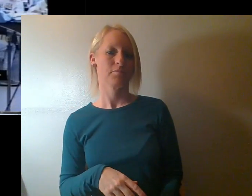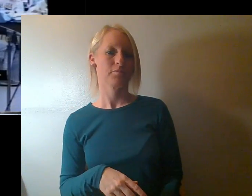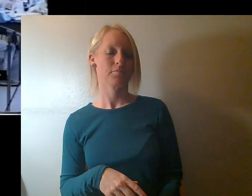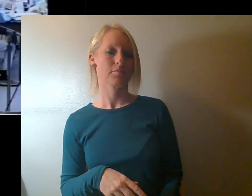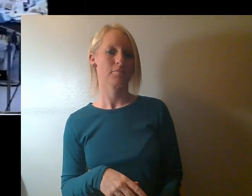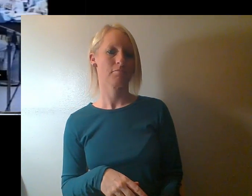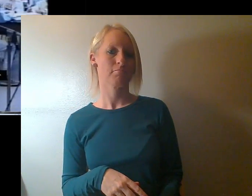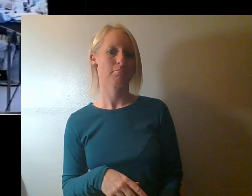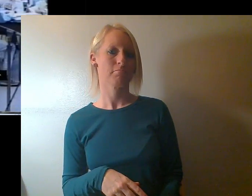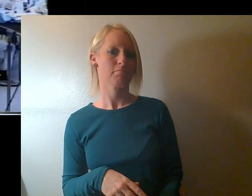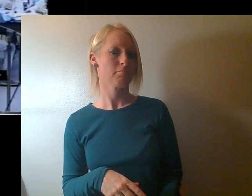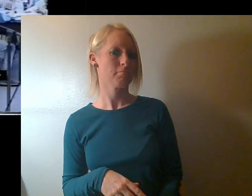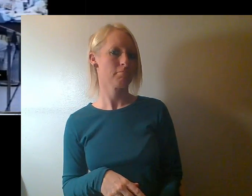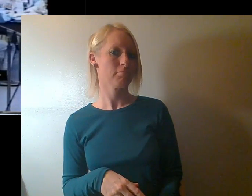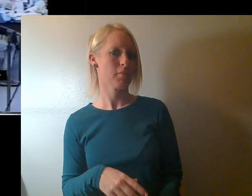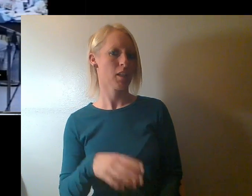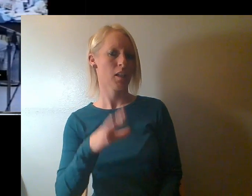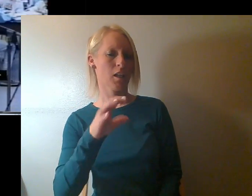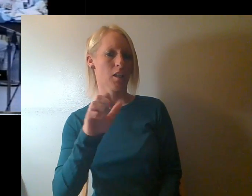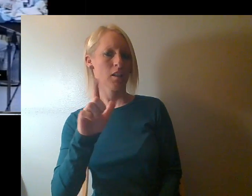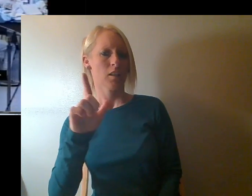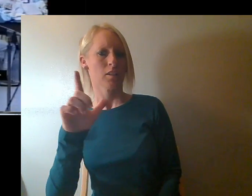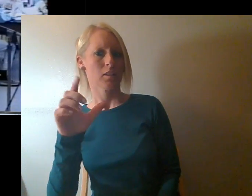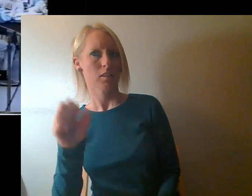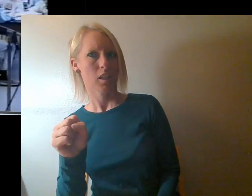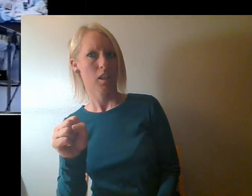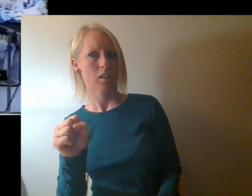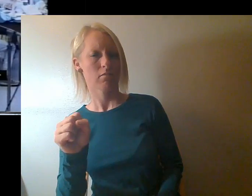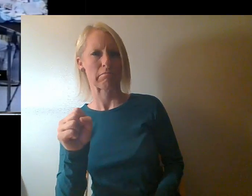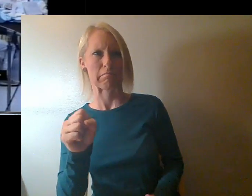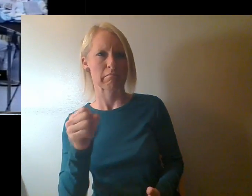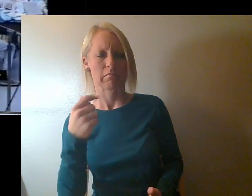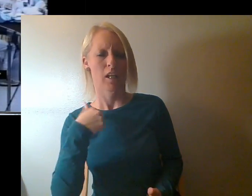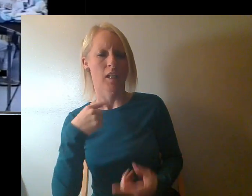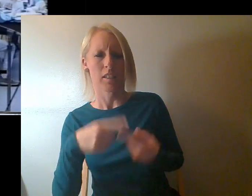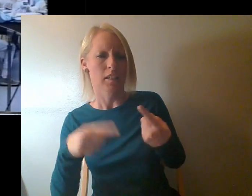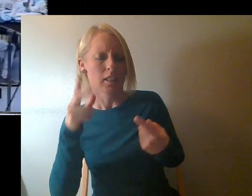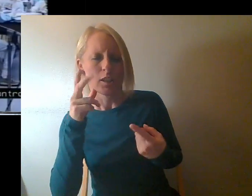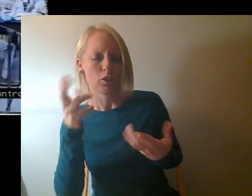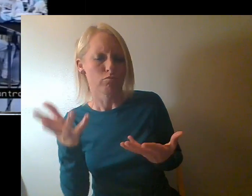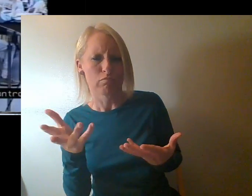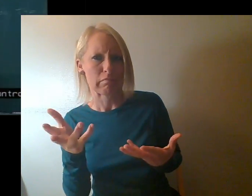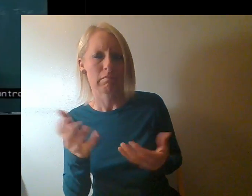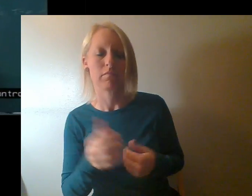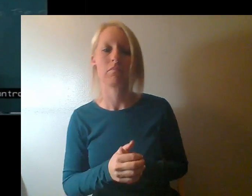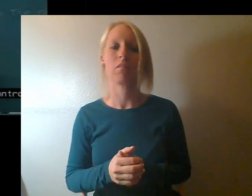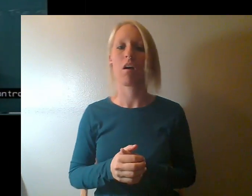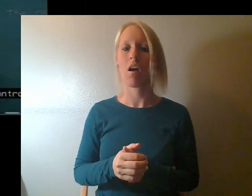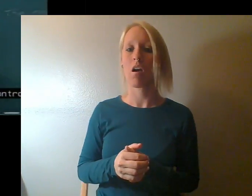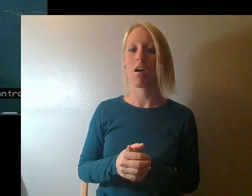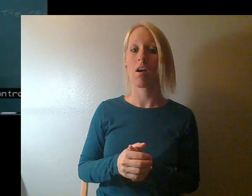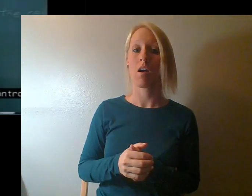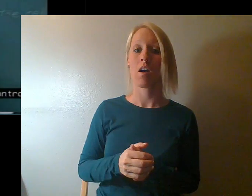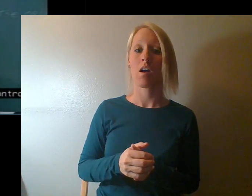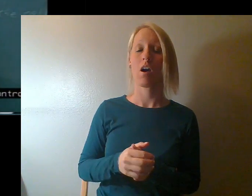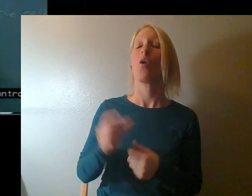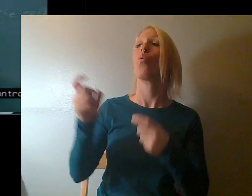in and the things the cell don't need else. Okay, so it's going to control